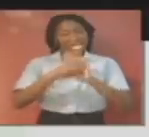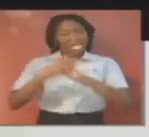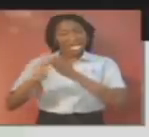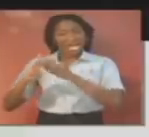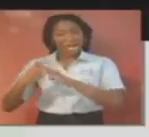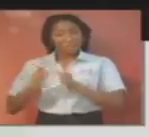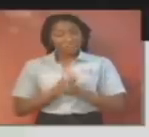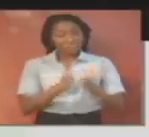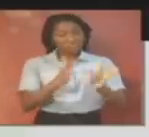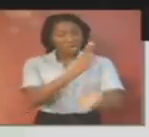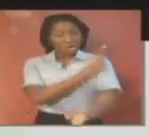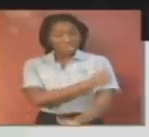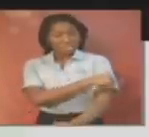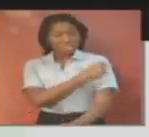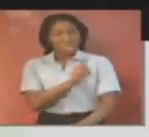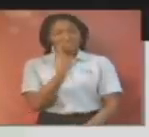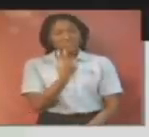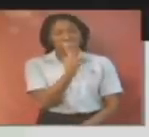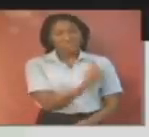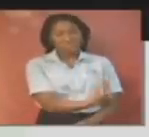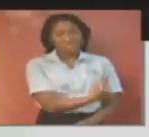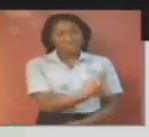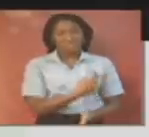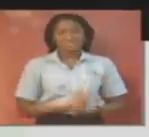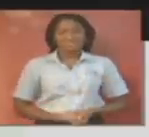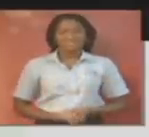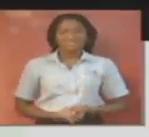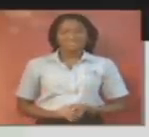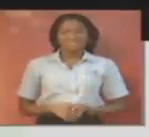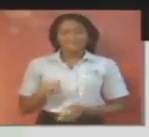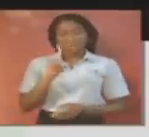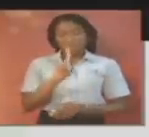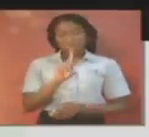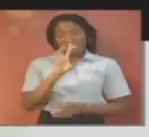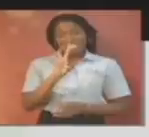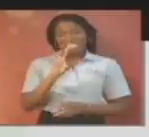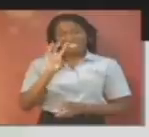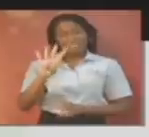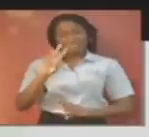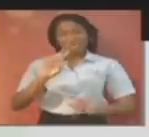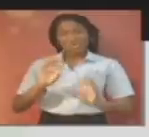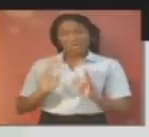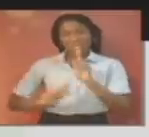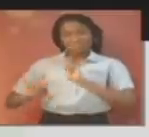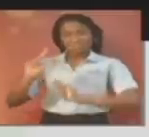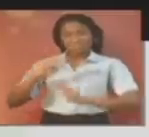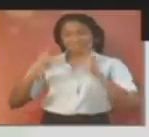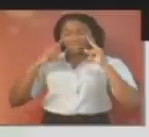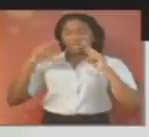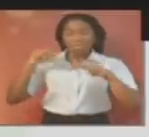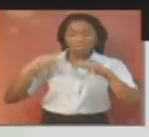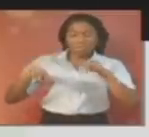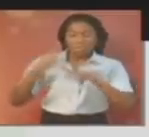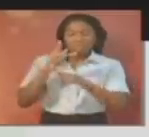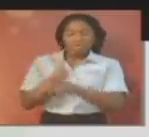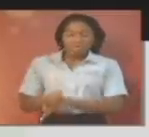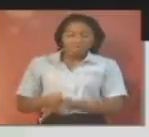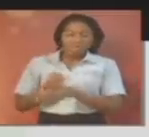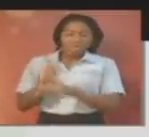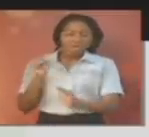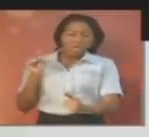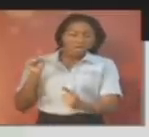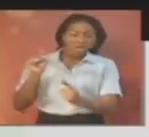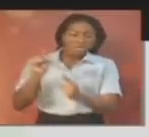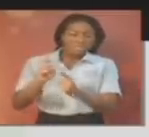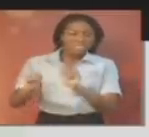2. In the step-down facilities, which is 164, they are broken down into Claxton Bay Correctional Facility, 2